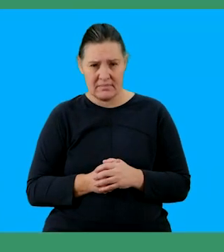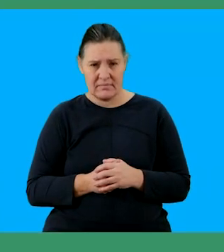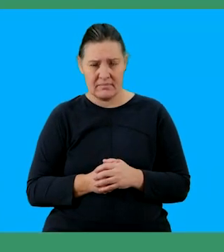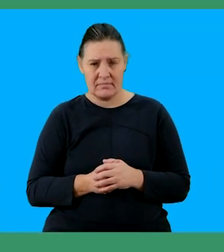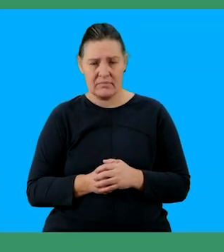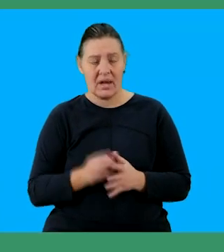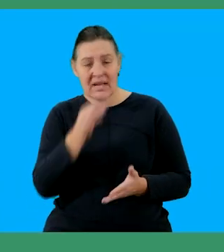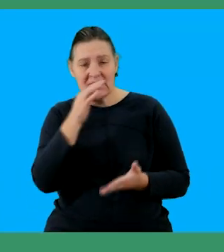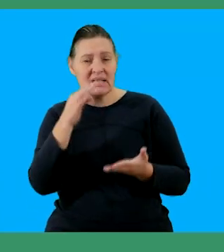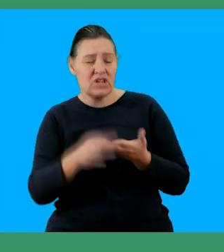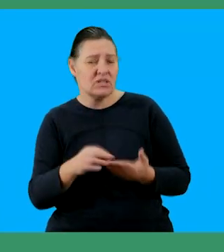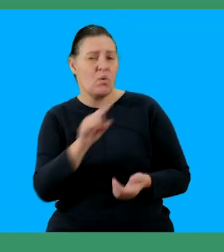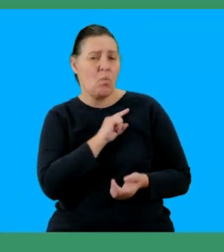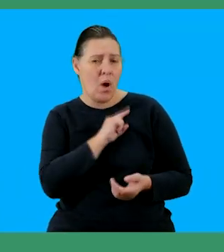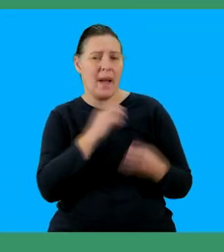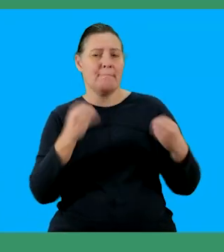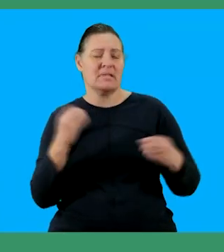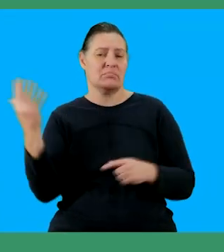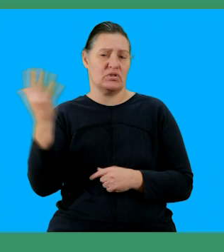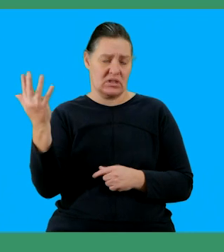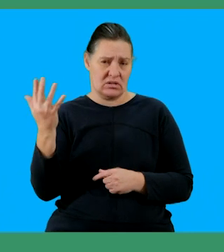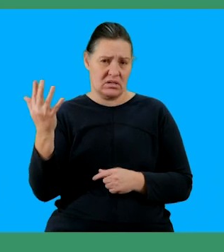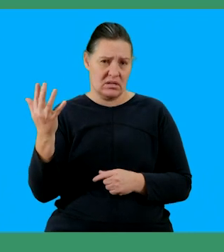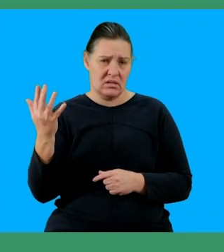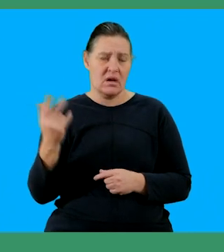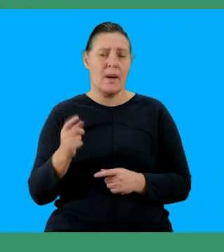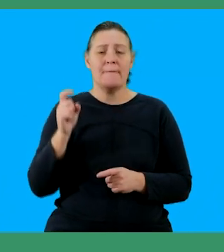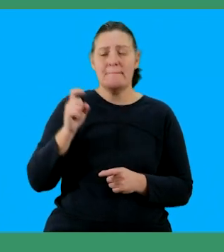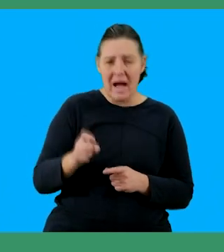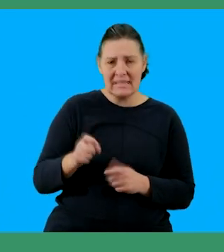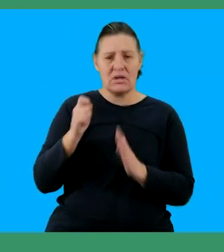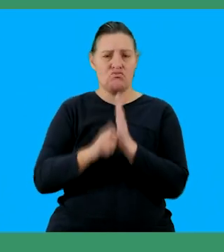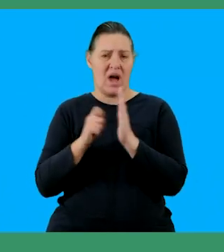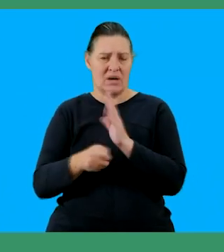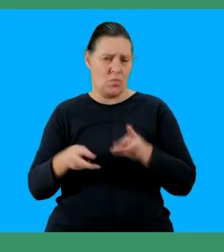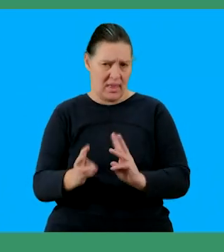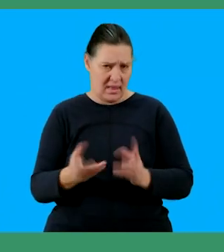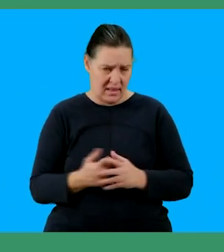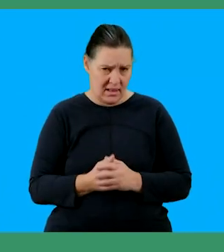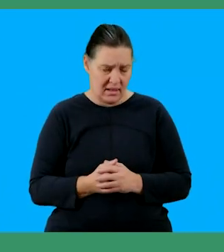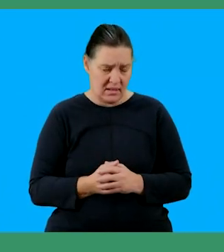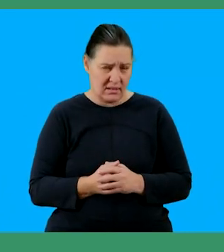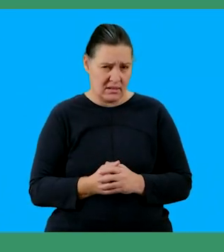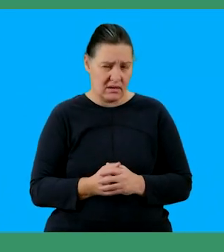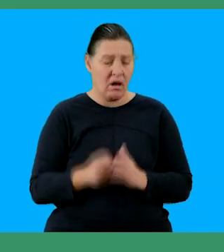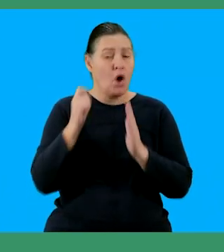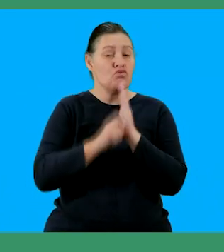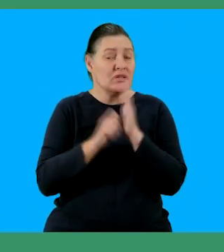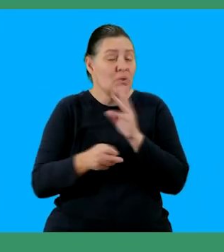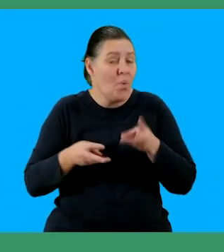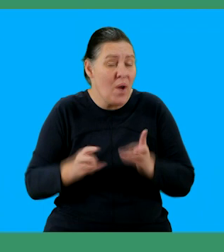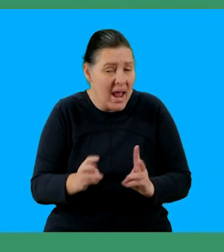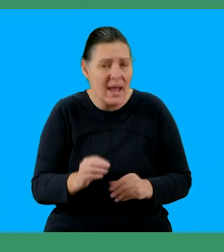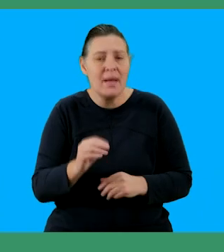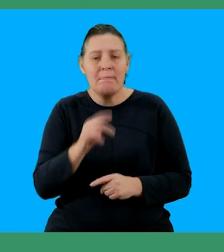Then suggest reasons why business presentations must be in a written format. A presentation in a written